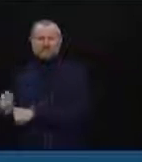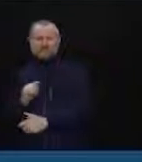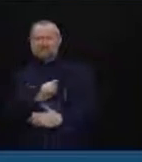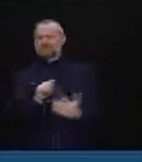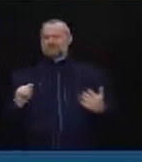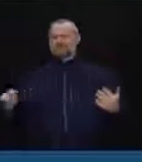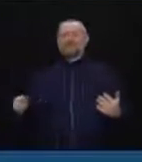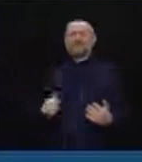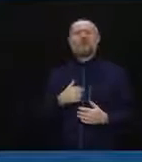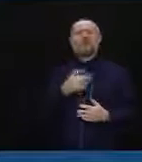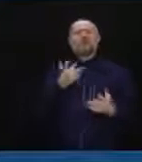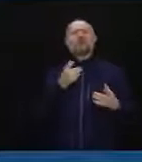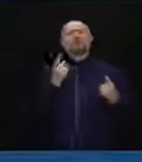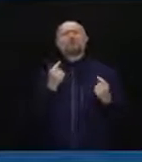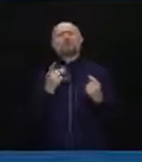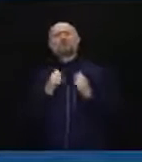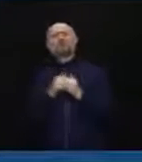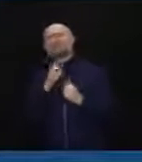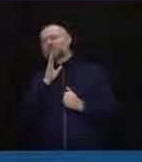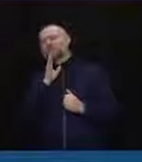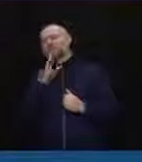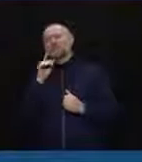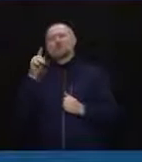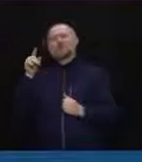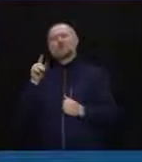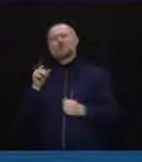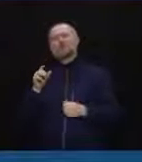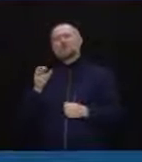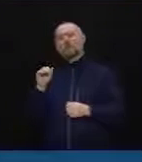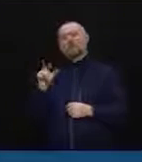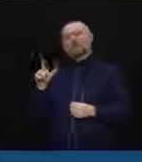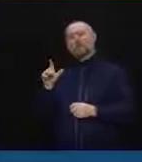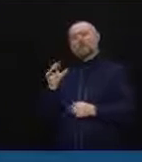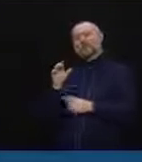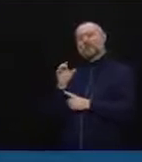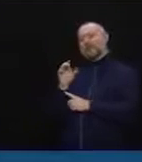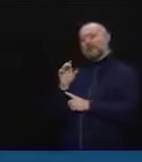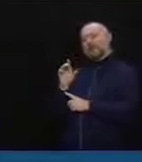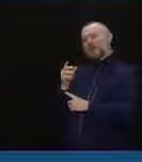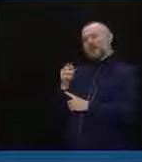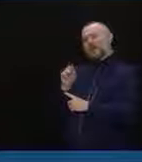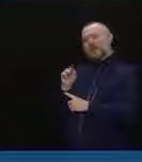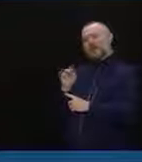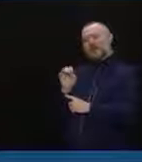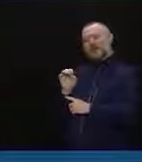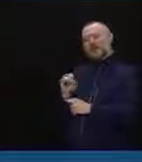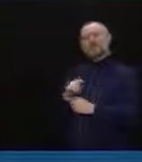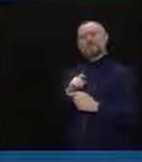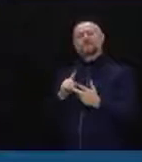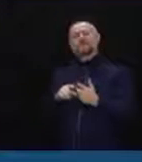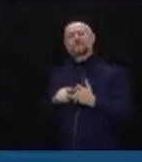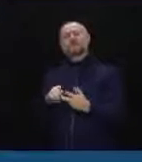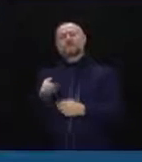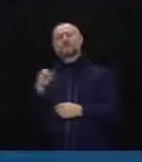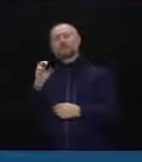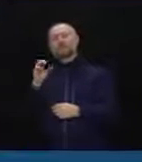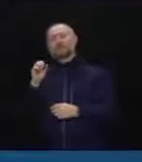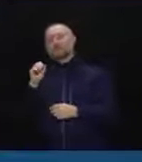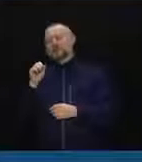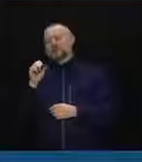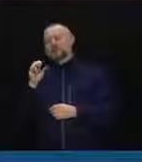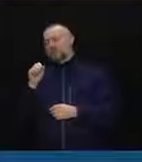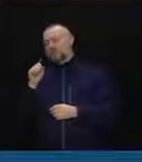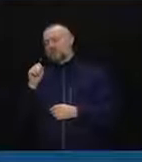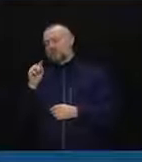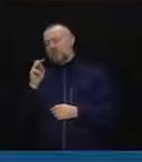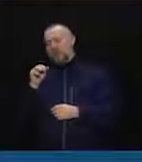Hastie and Majority Leader Andre Stewart Cousins to negotiate those asks by Eric Adams? You said that you would permit him to take the lead on this,